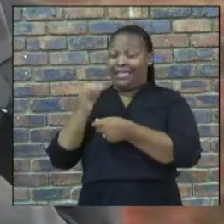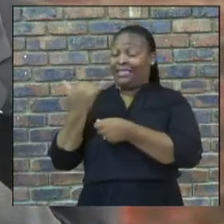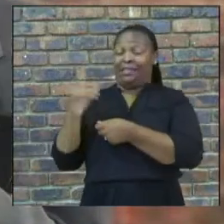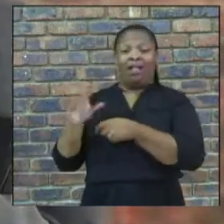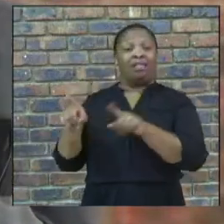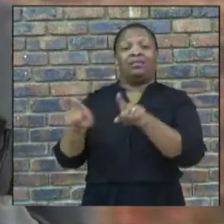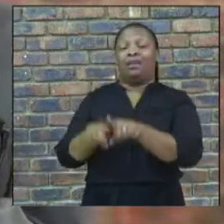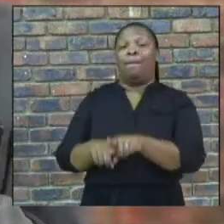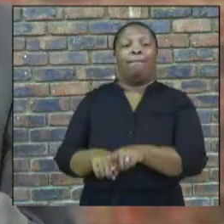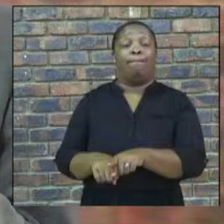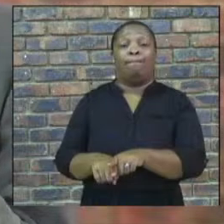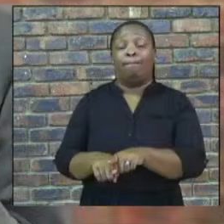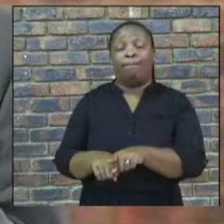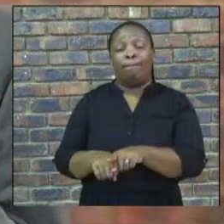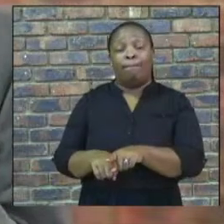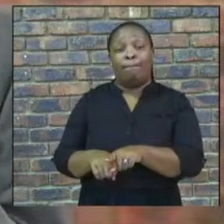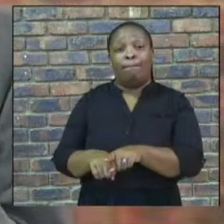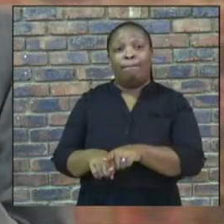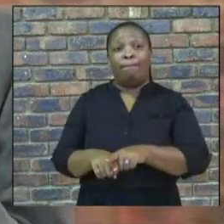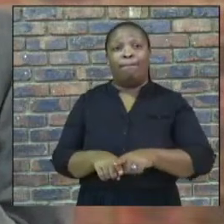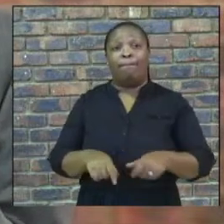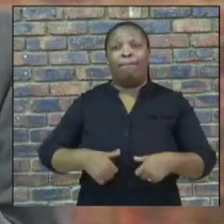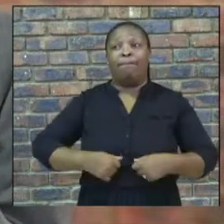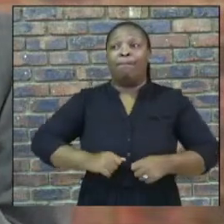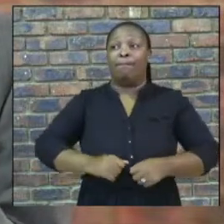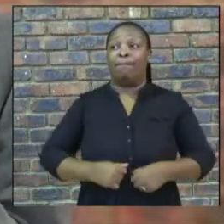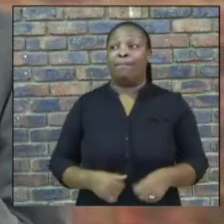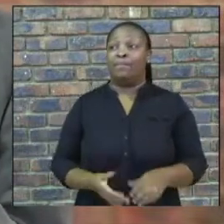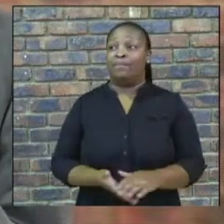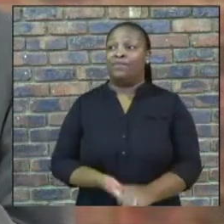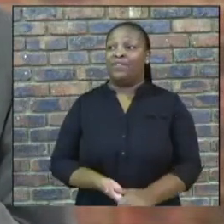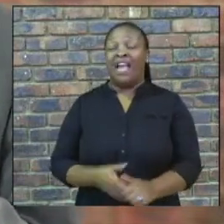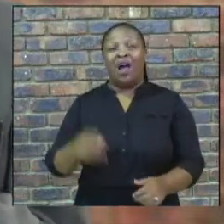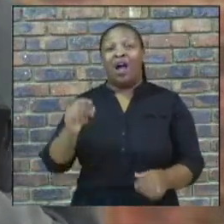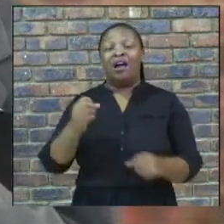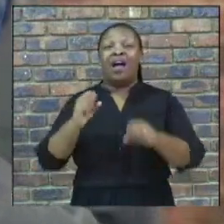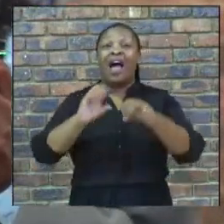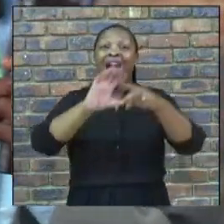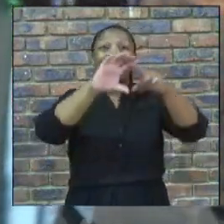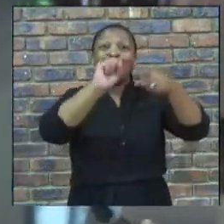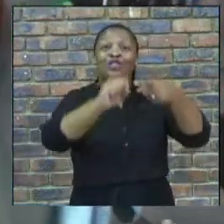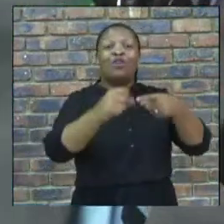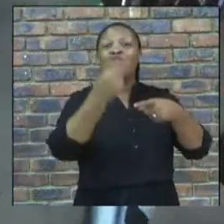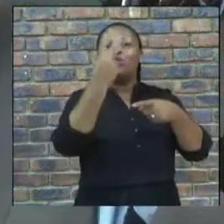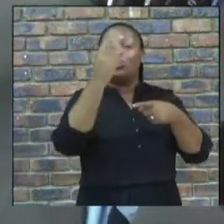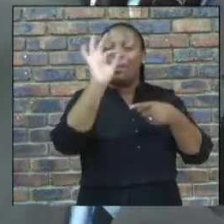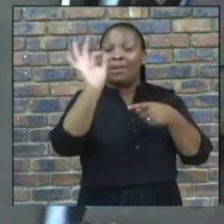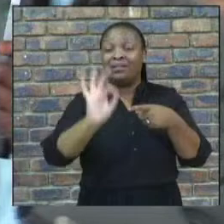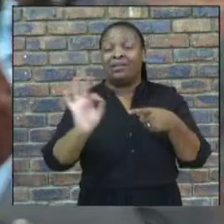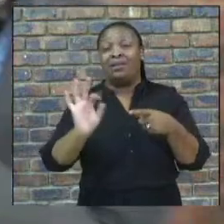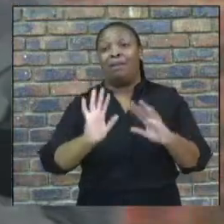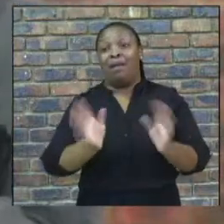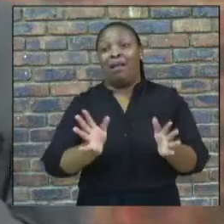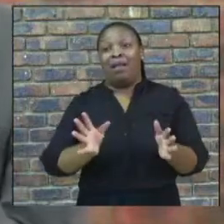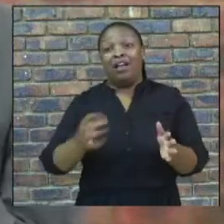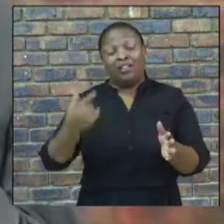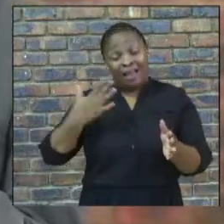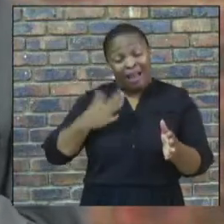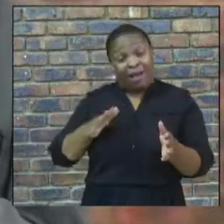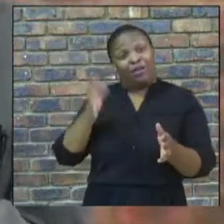it's less than even 2% that has been achieved. Because of the very same thing of